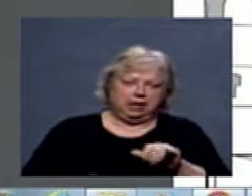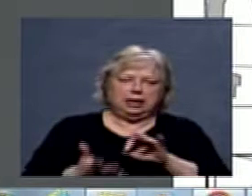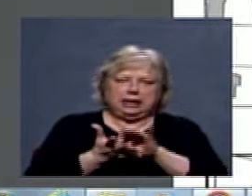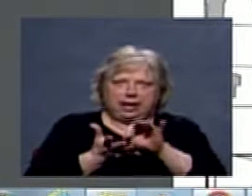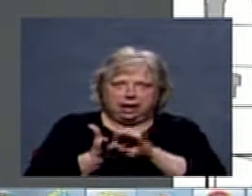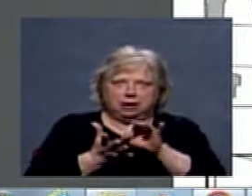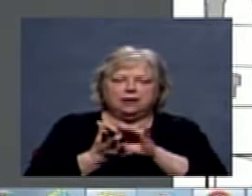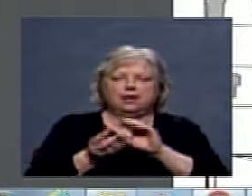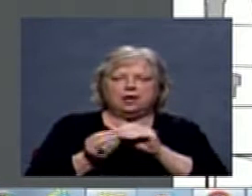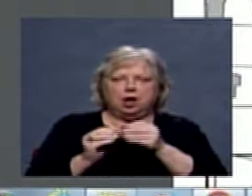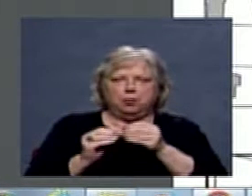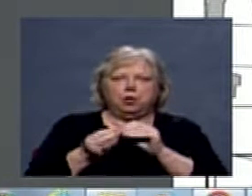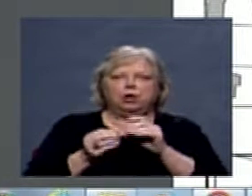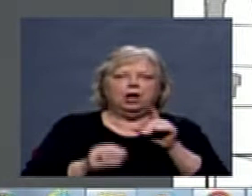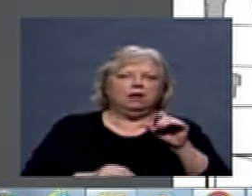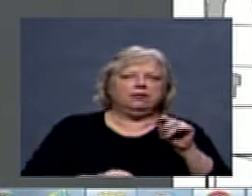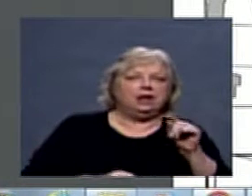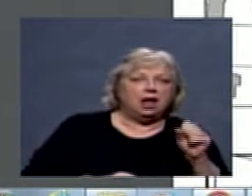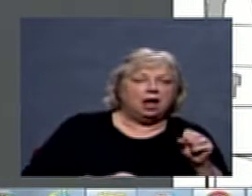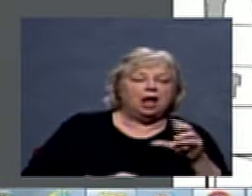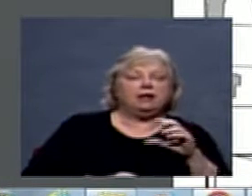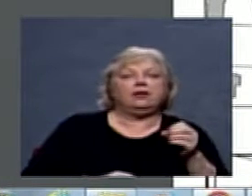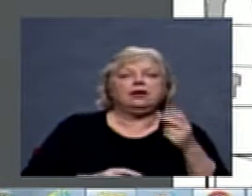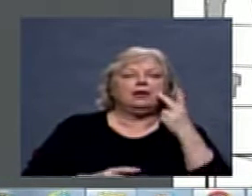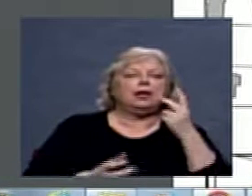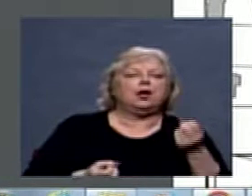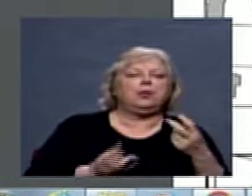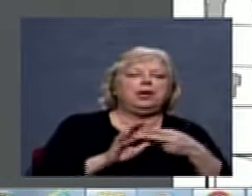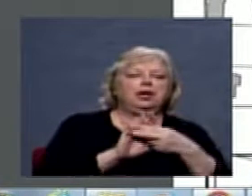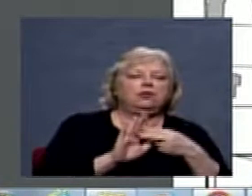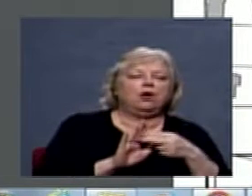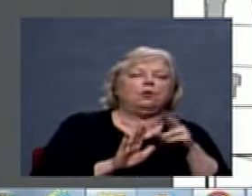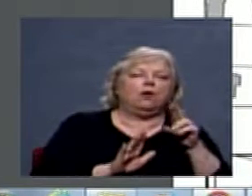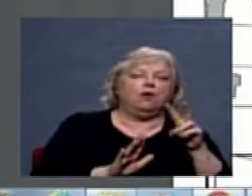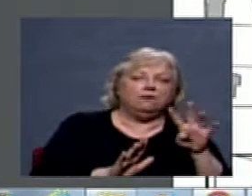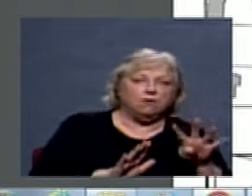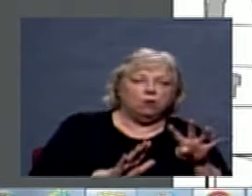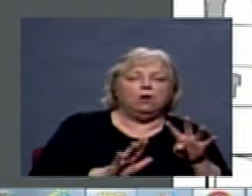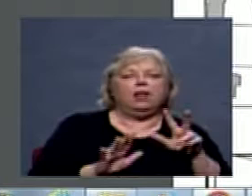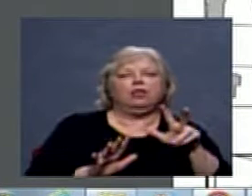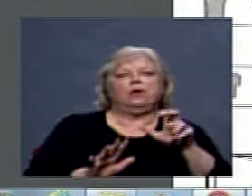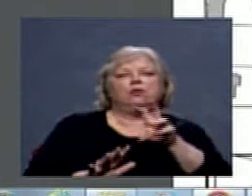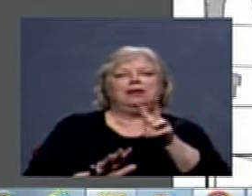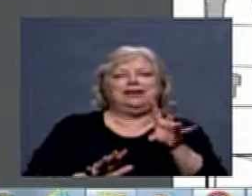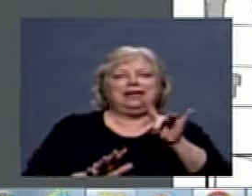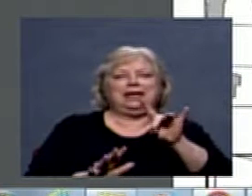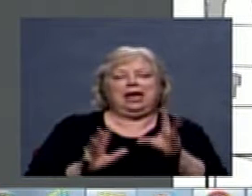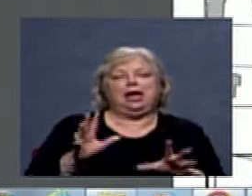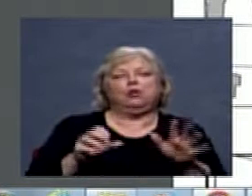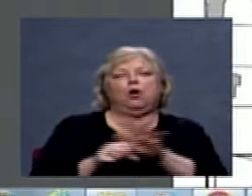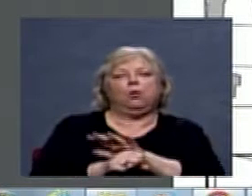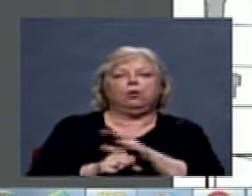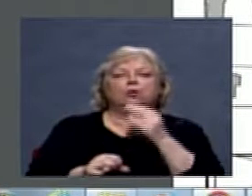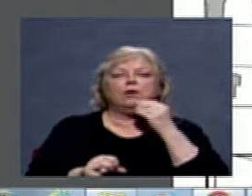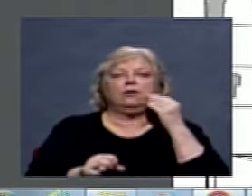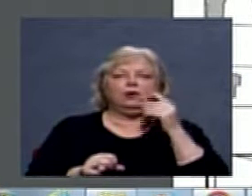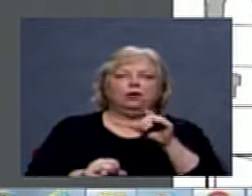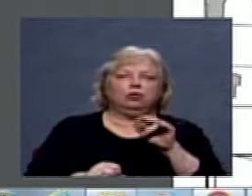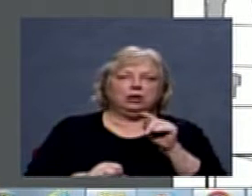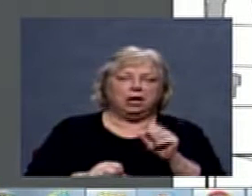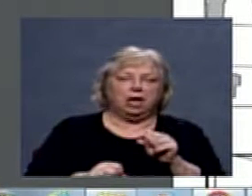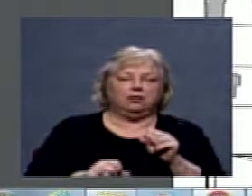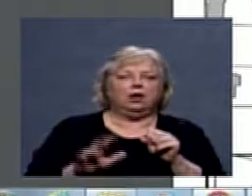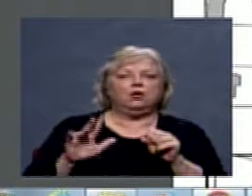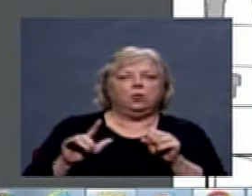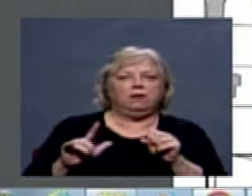in the area and how many of the lots are currently zoned R4. Staff found that there are 368 total residential lots in the area, and